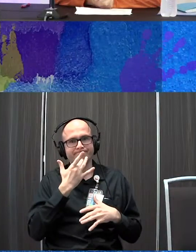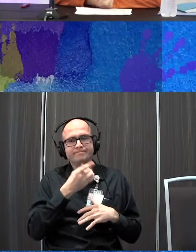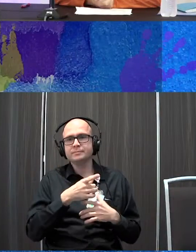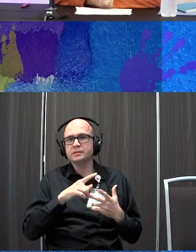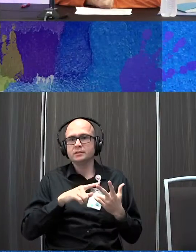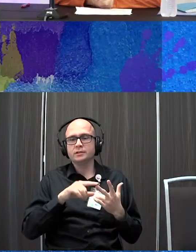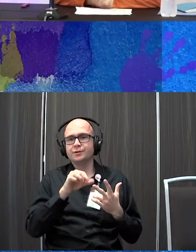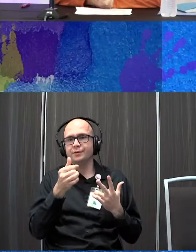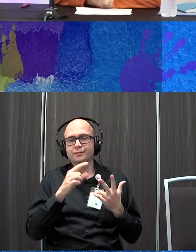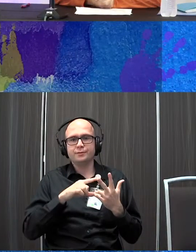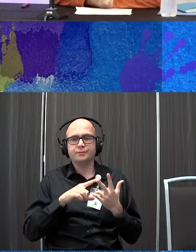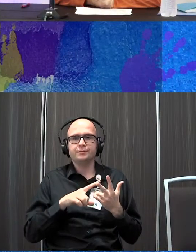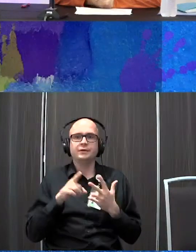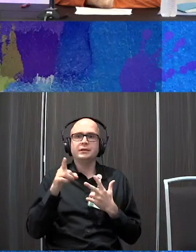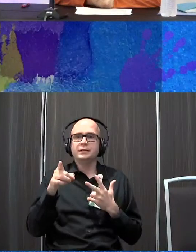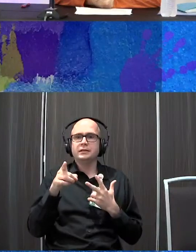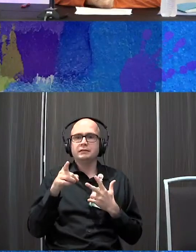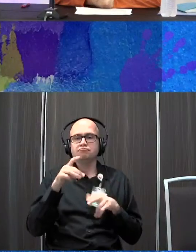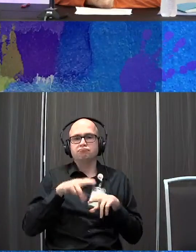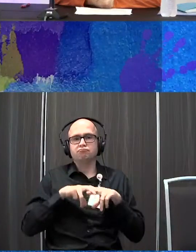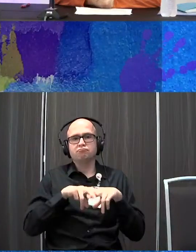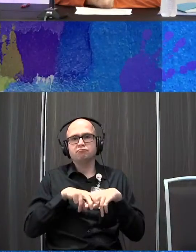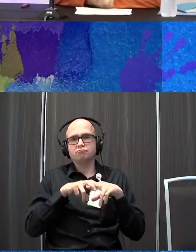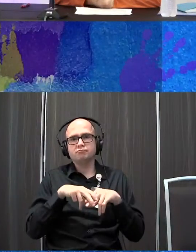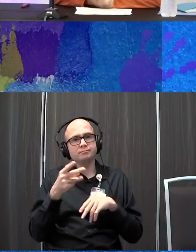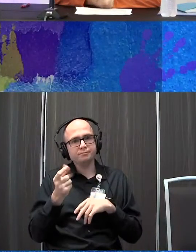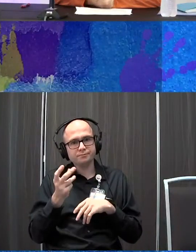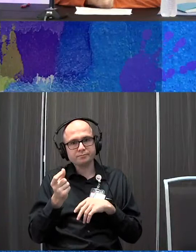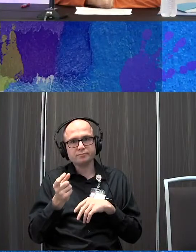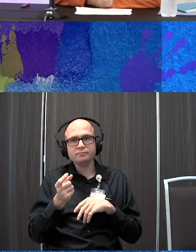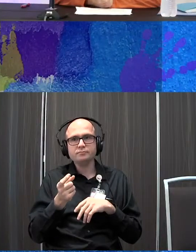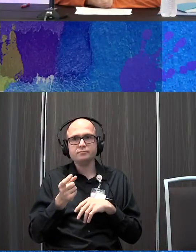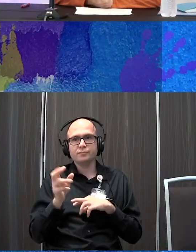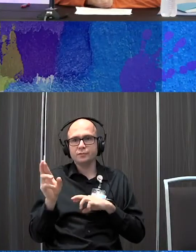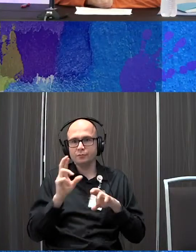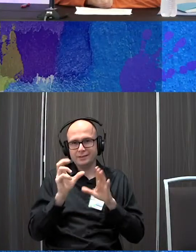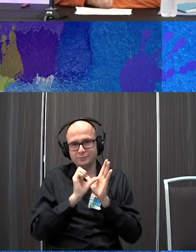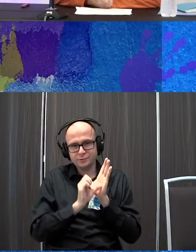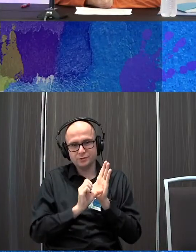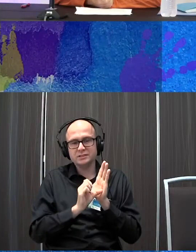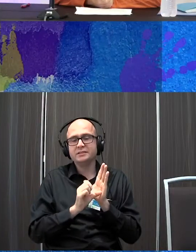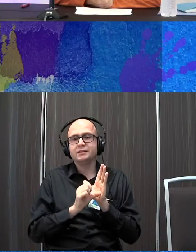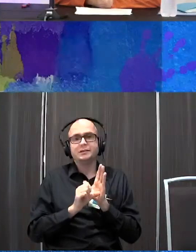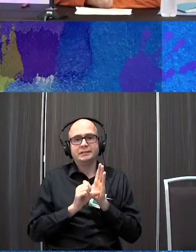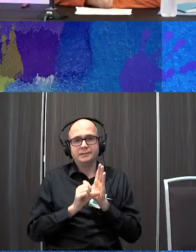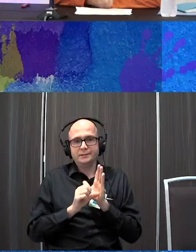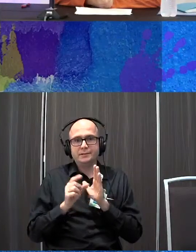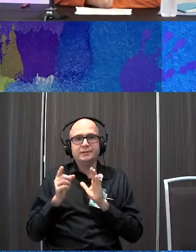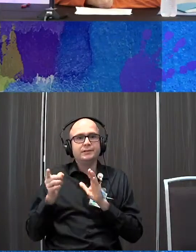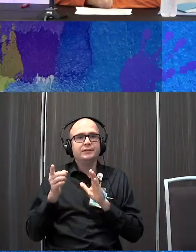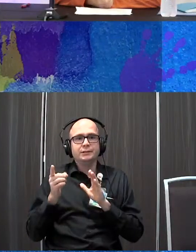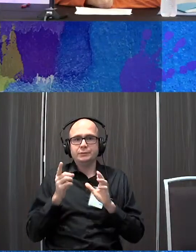other one where he's kind of sitting with the dog, he was getting ready to have surgery and he was